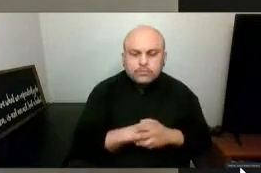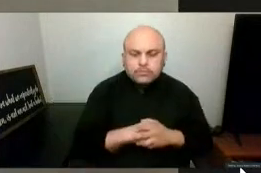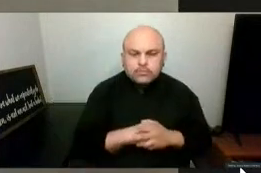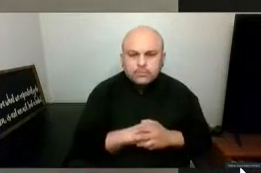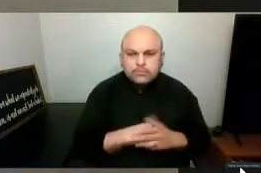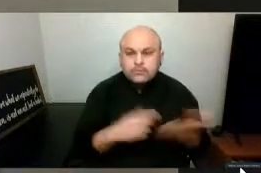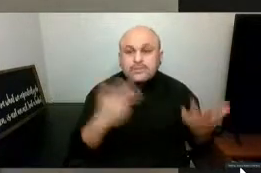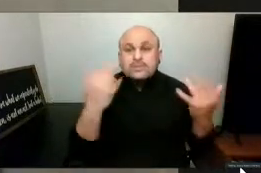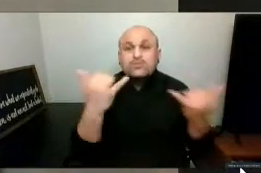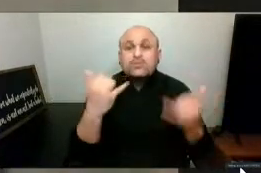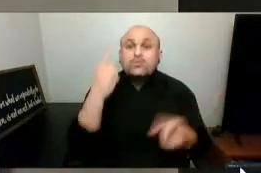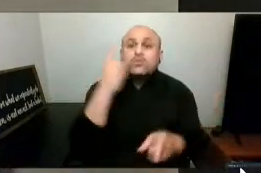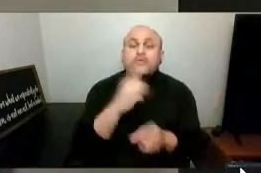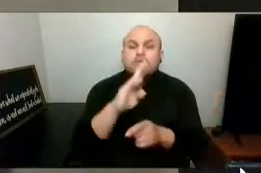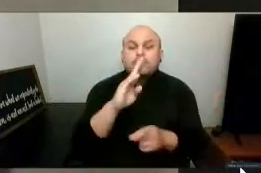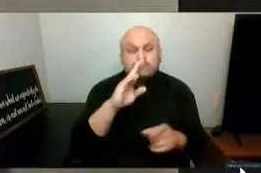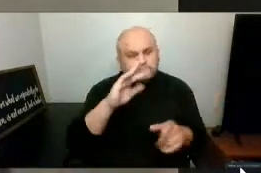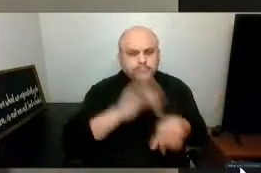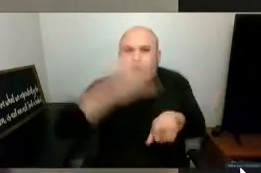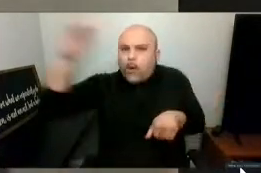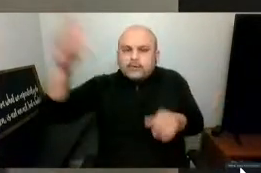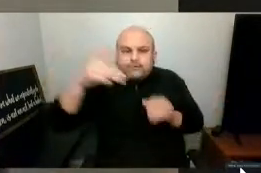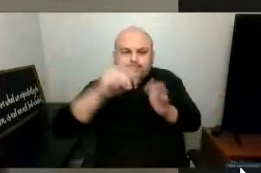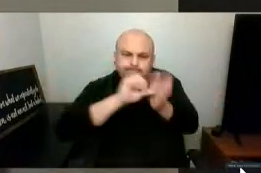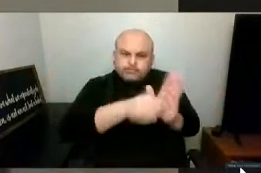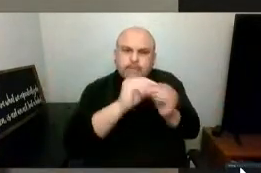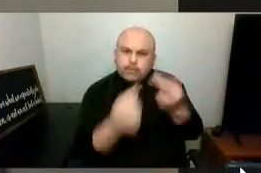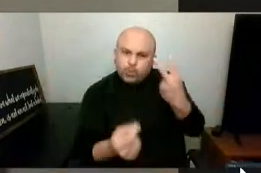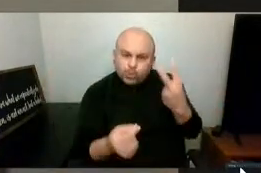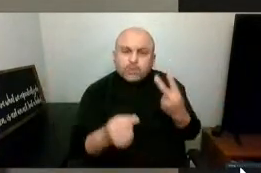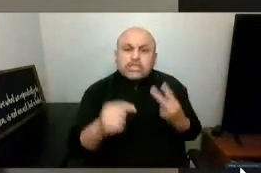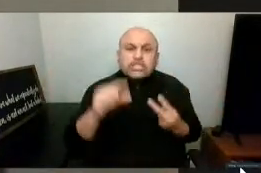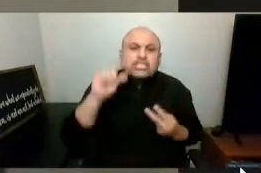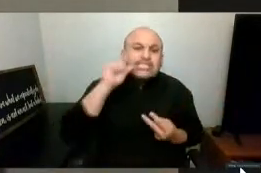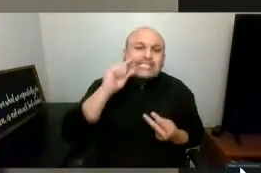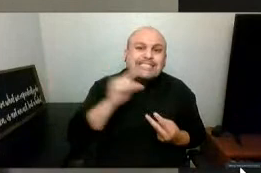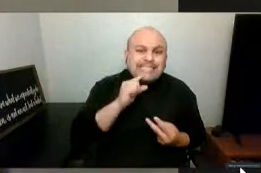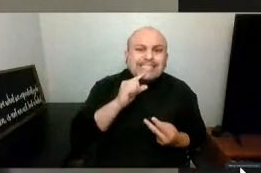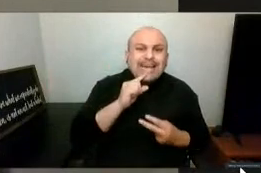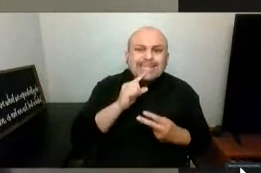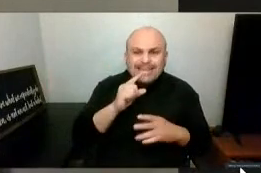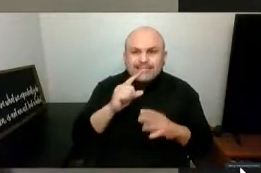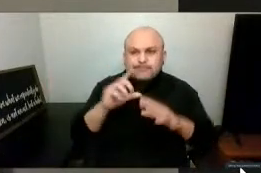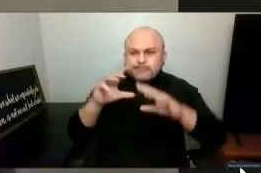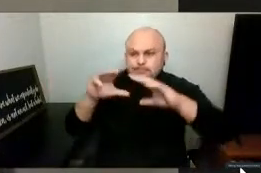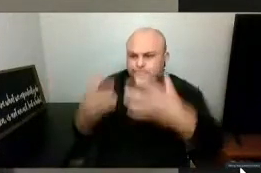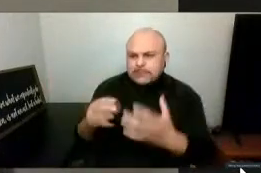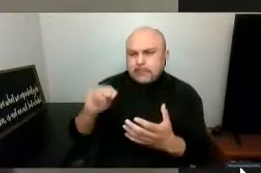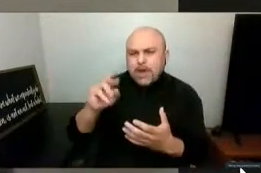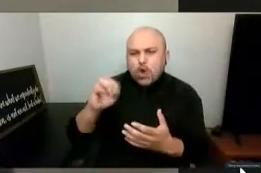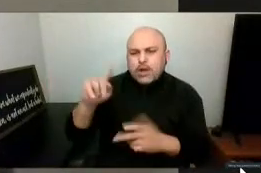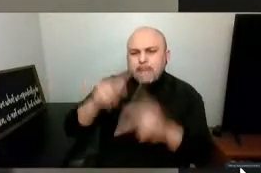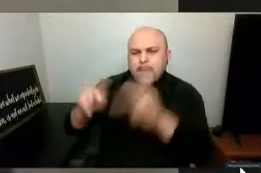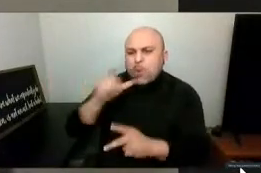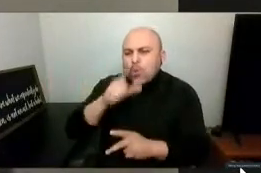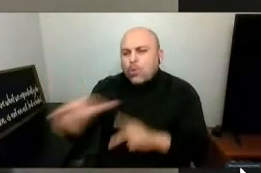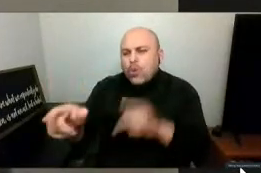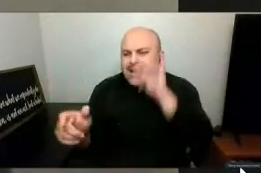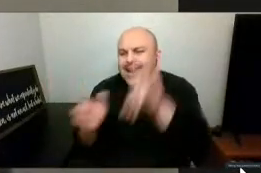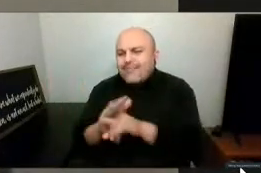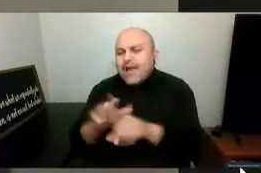spot number 2, gender minority people, which includes those who identify as non-binary